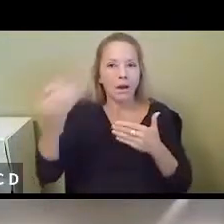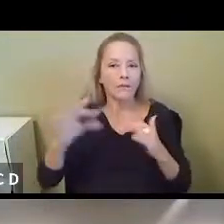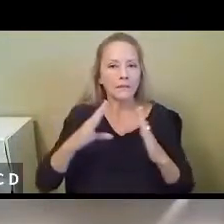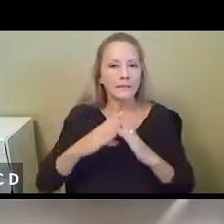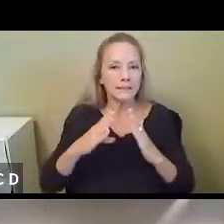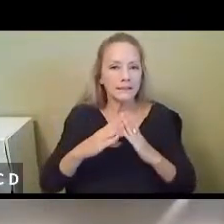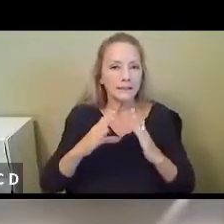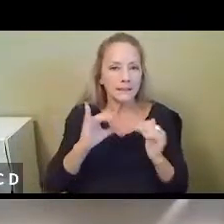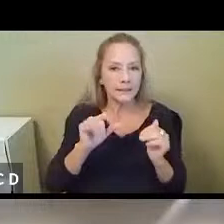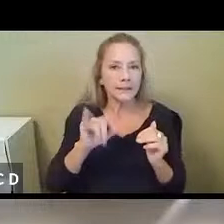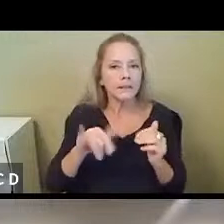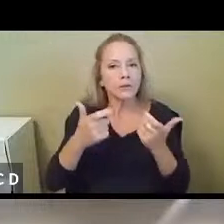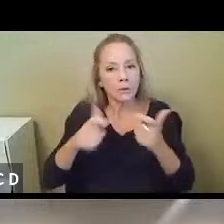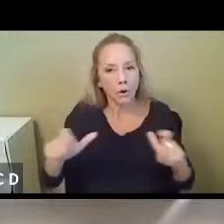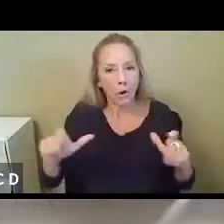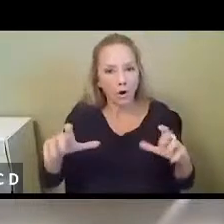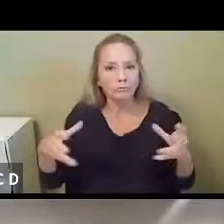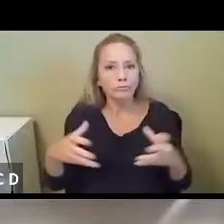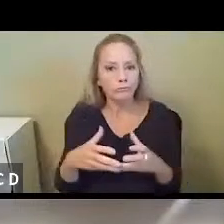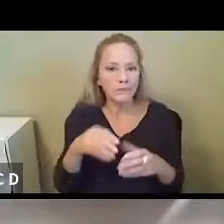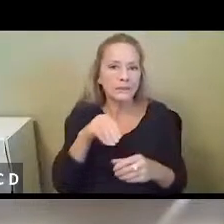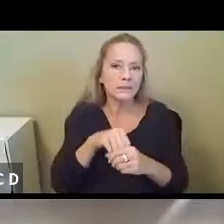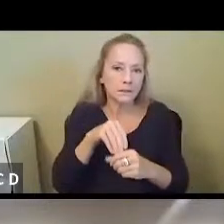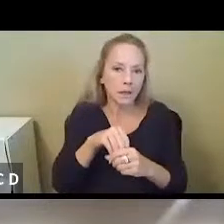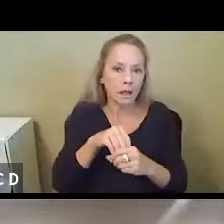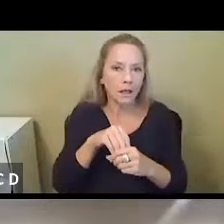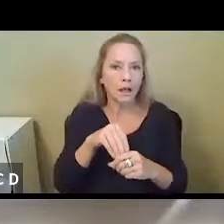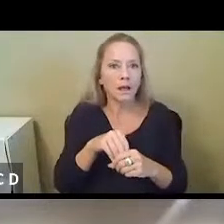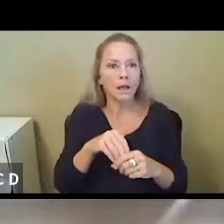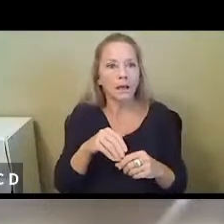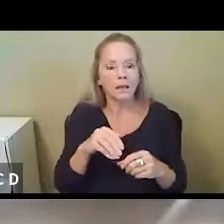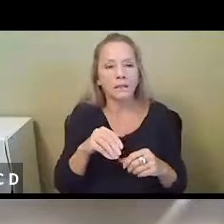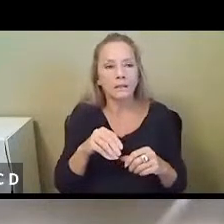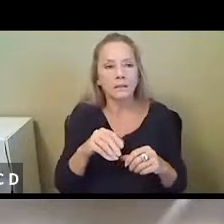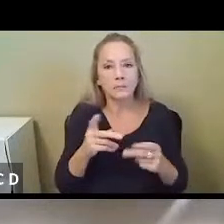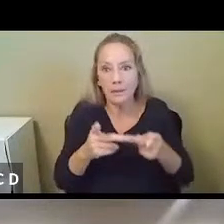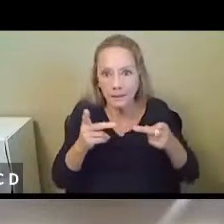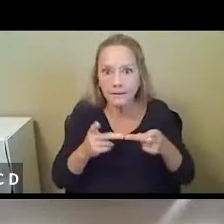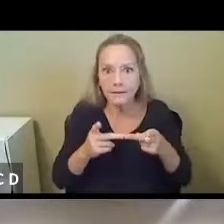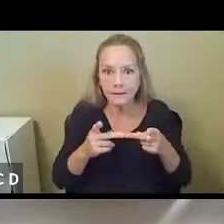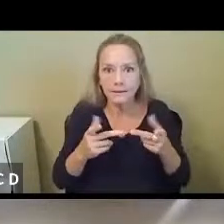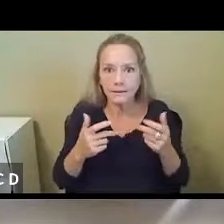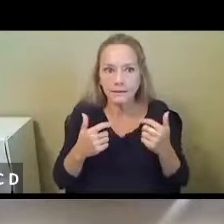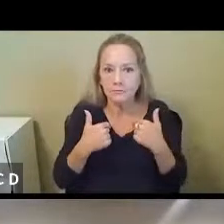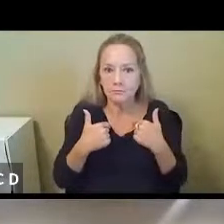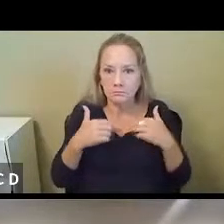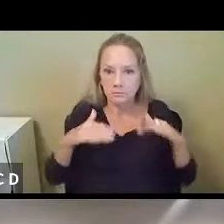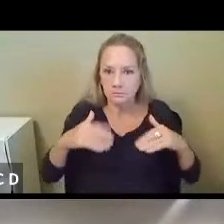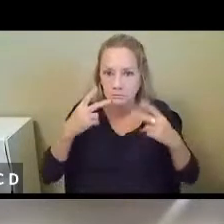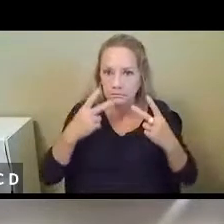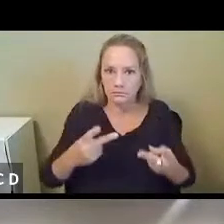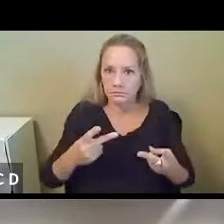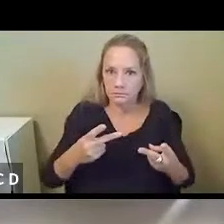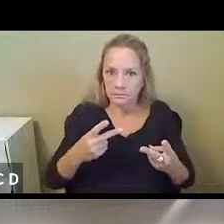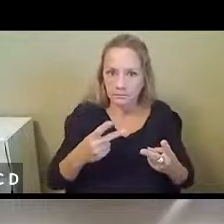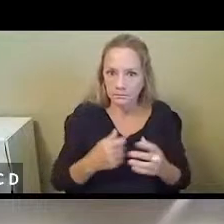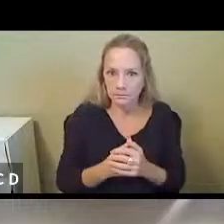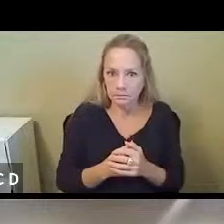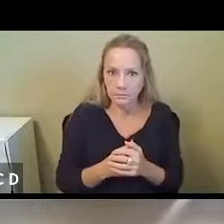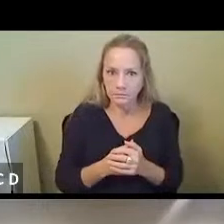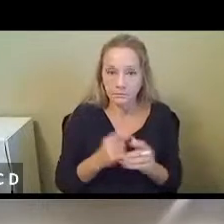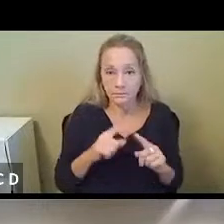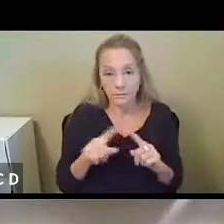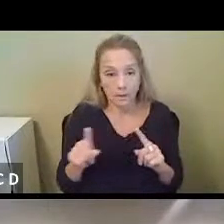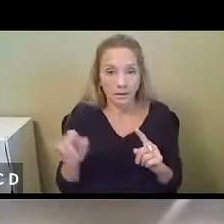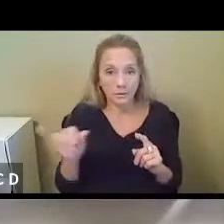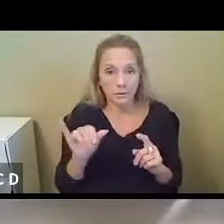been large gatherings inside establishments. I cannot, again, I haven't seen that. But we